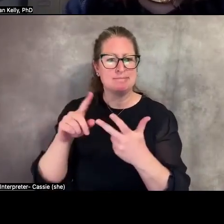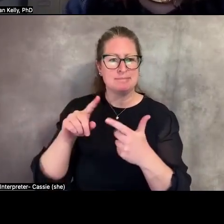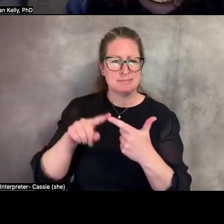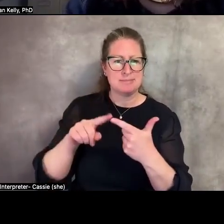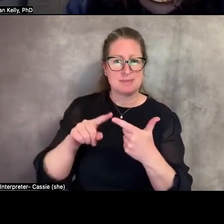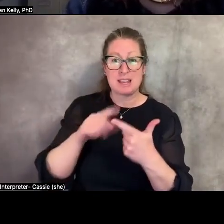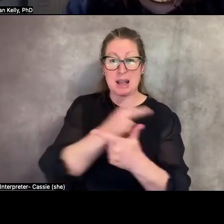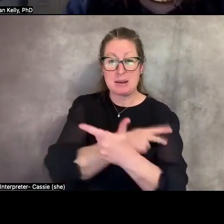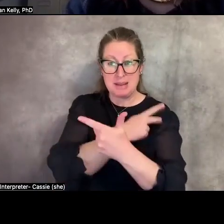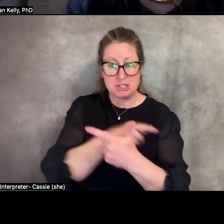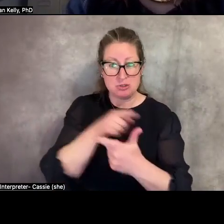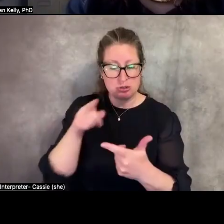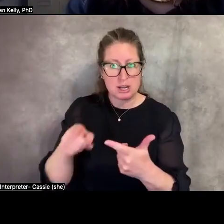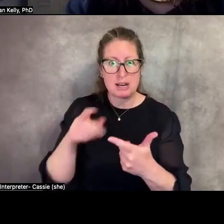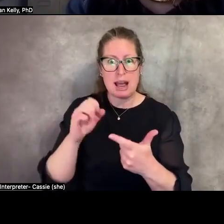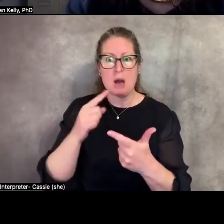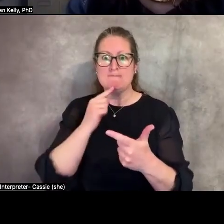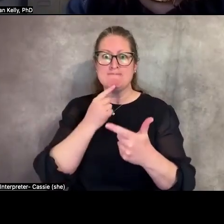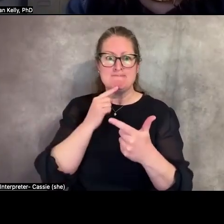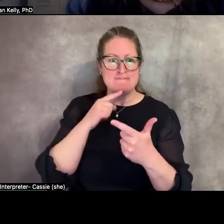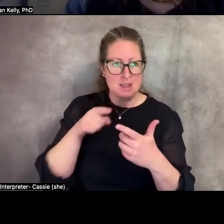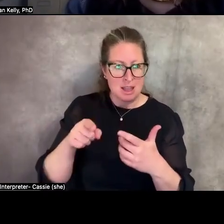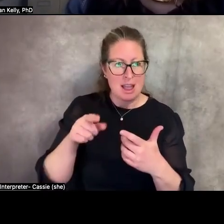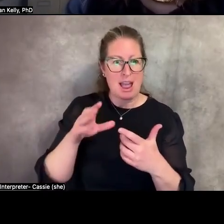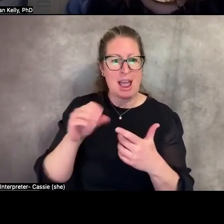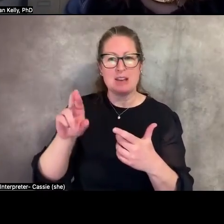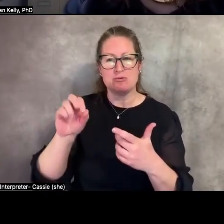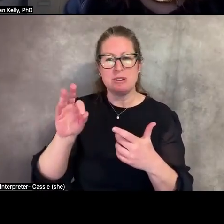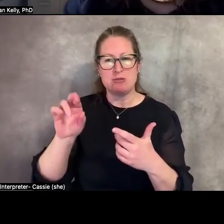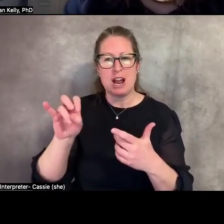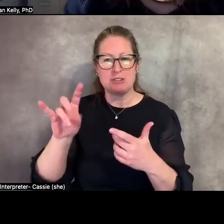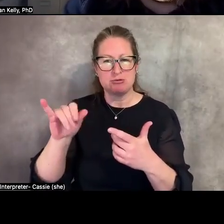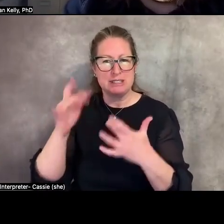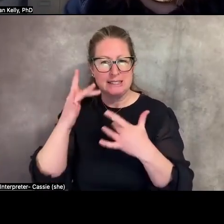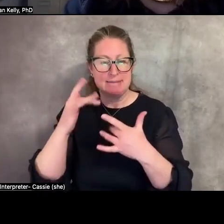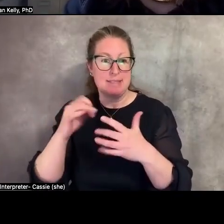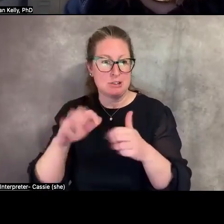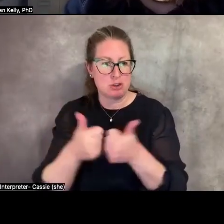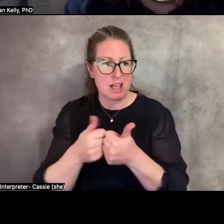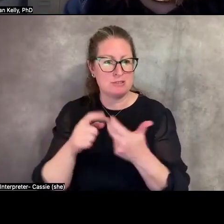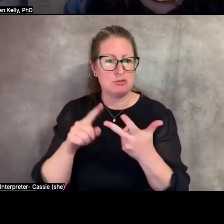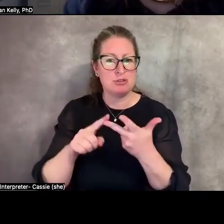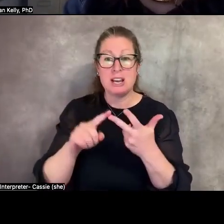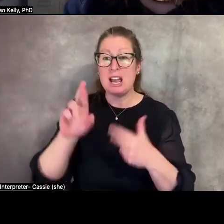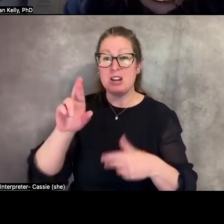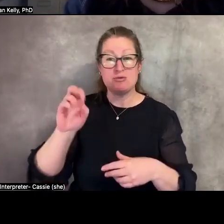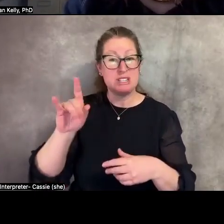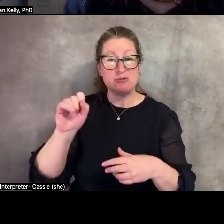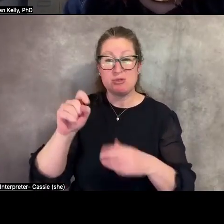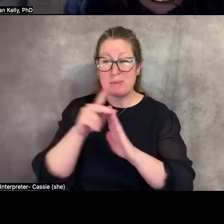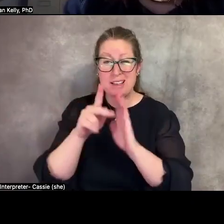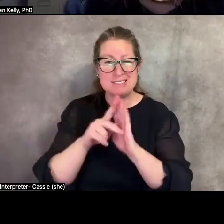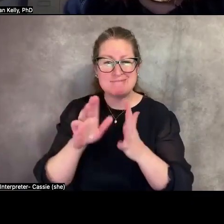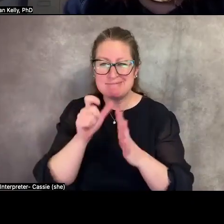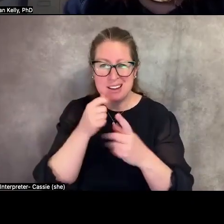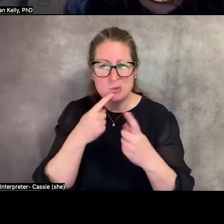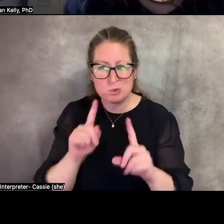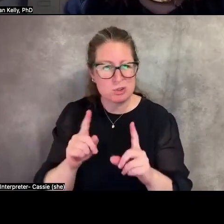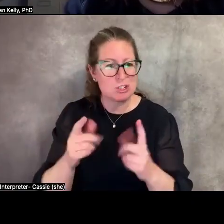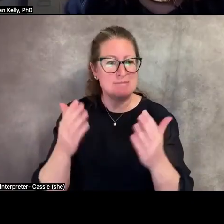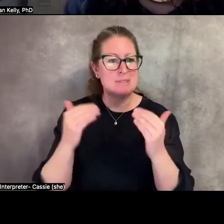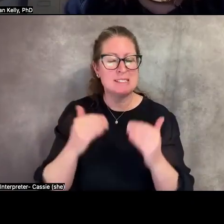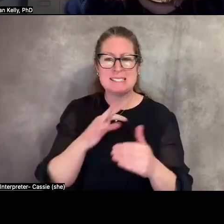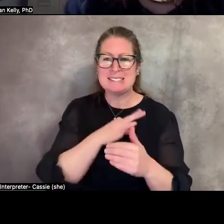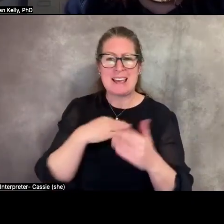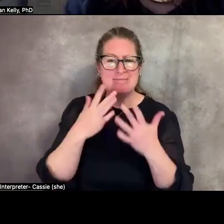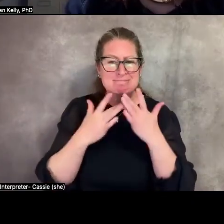refractory conditions is also a challenge. Having ineffective restraint policies, being understaffed, staff